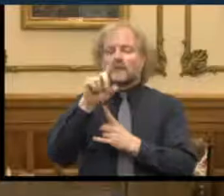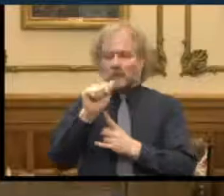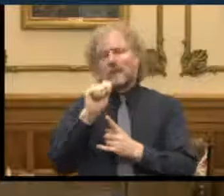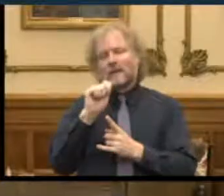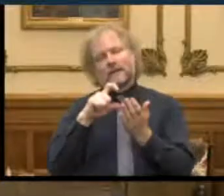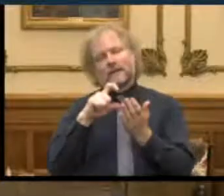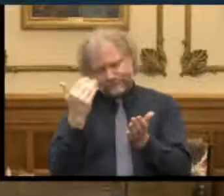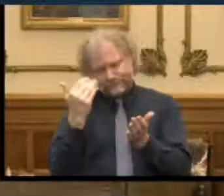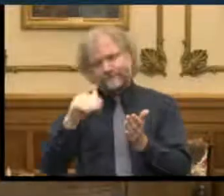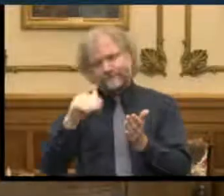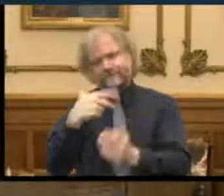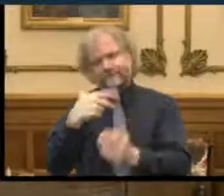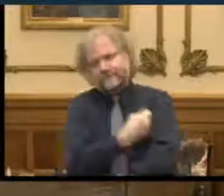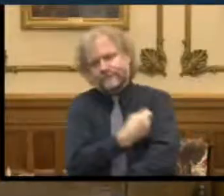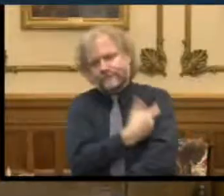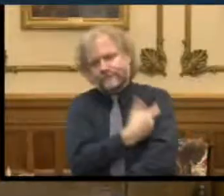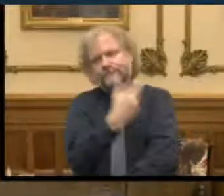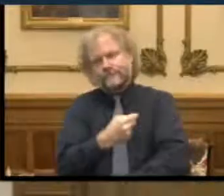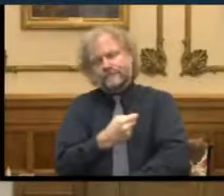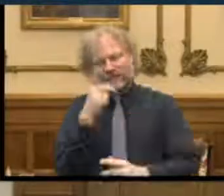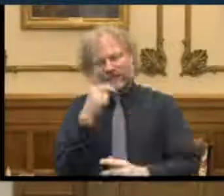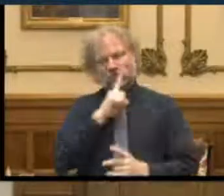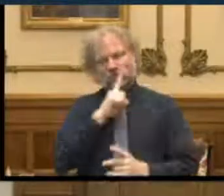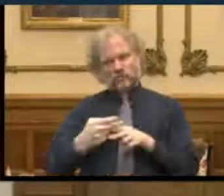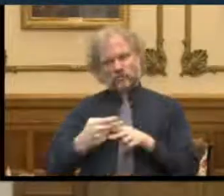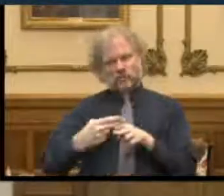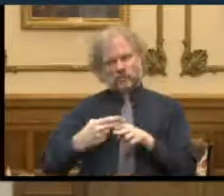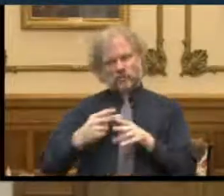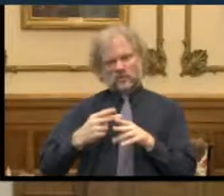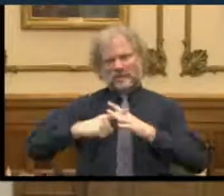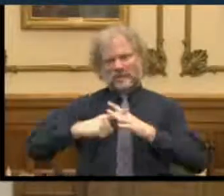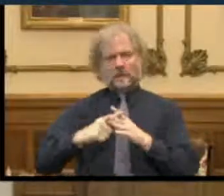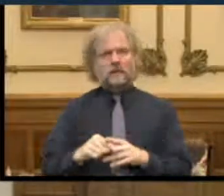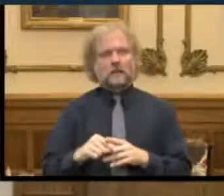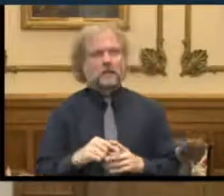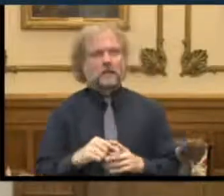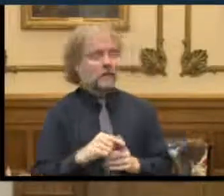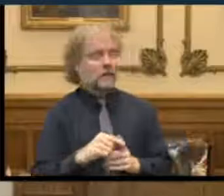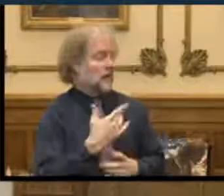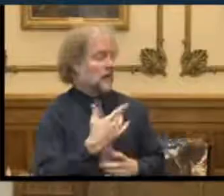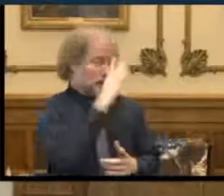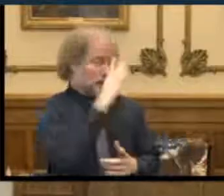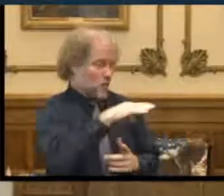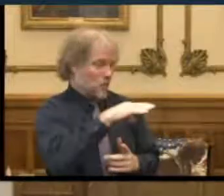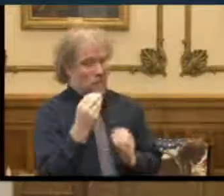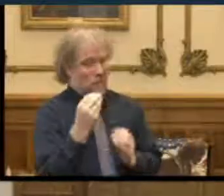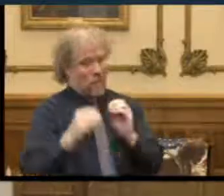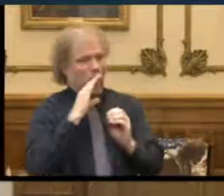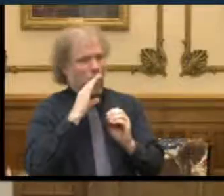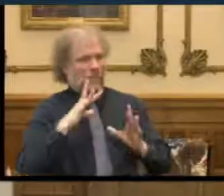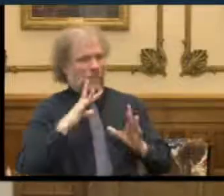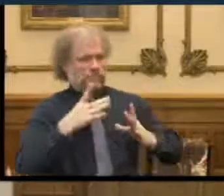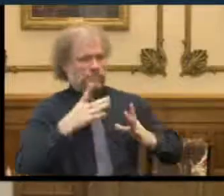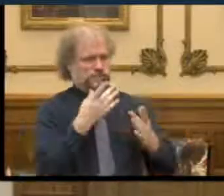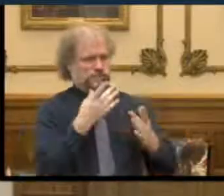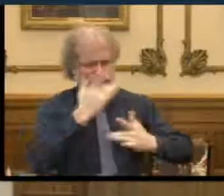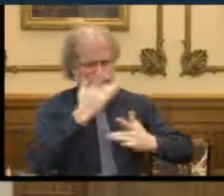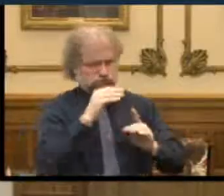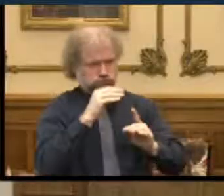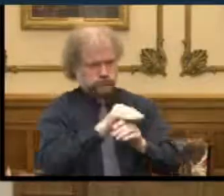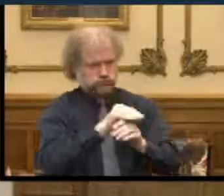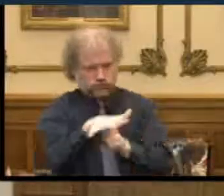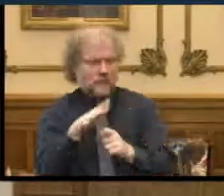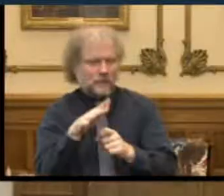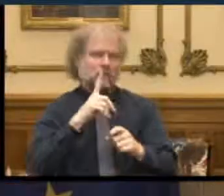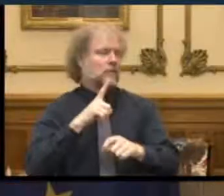vaccine on at least a yearly basis. And we just know that a lot more people will get infected, and we have a long way to